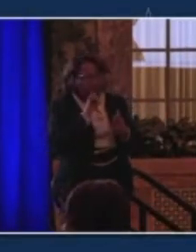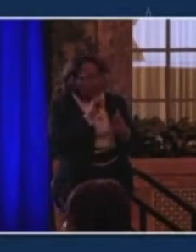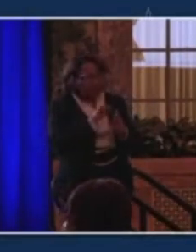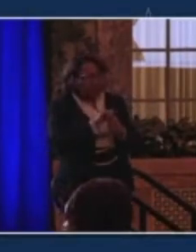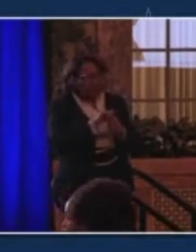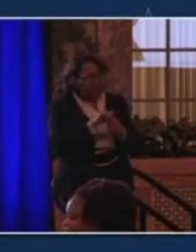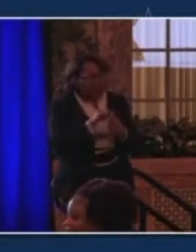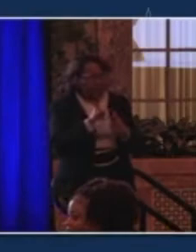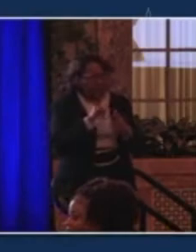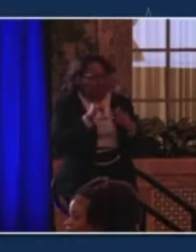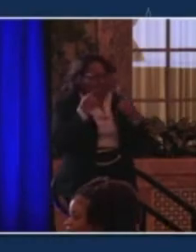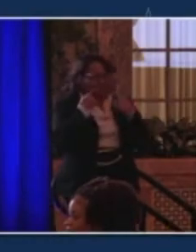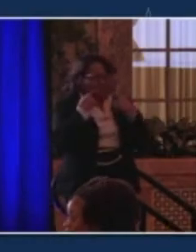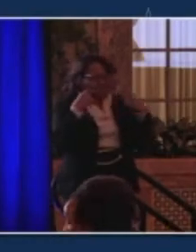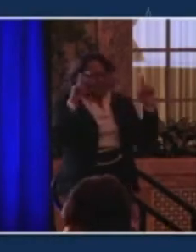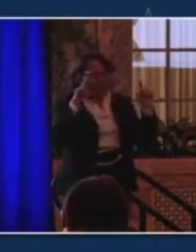was.